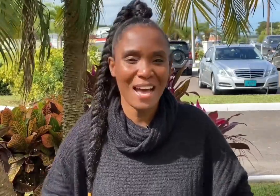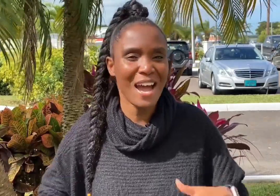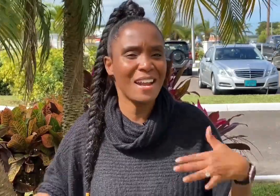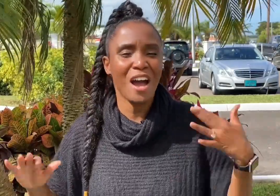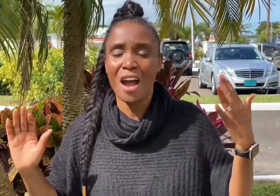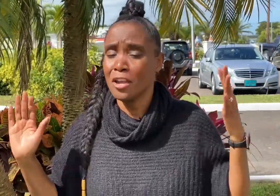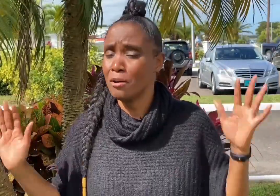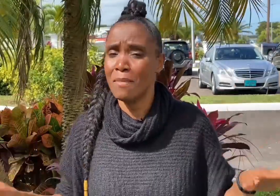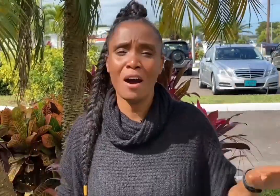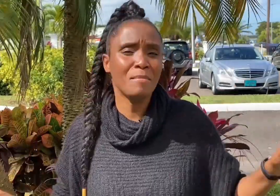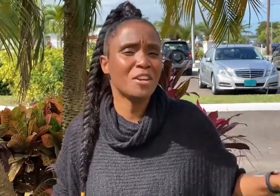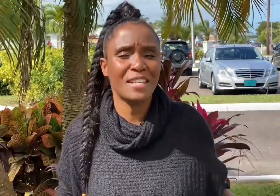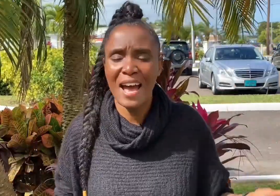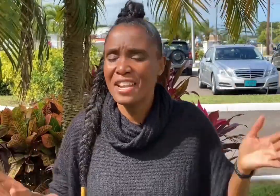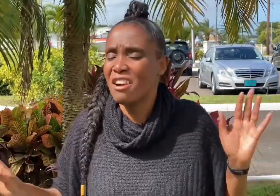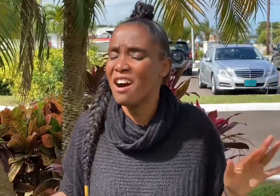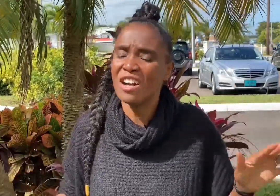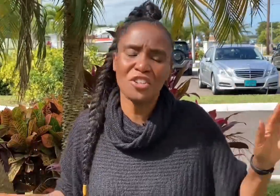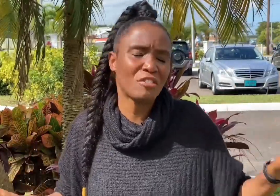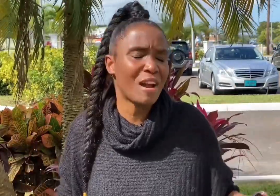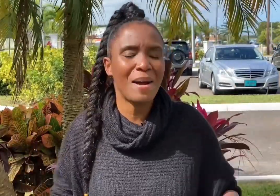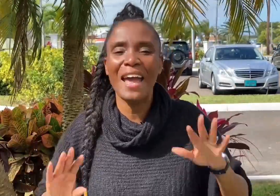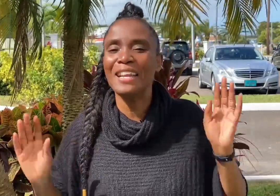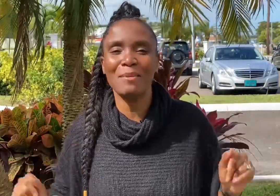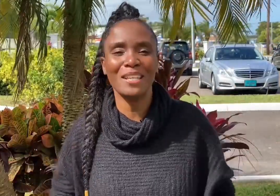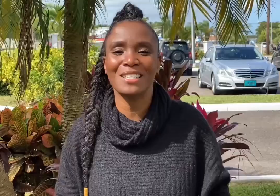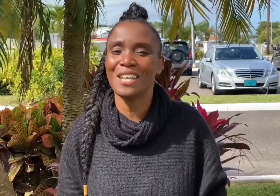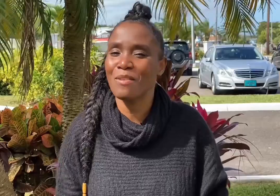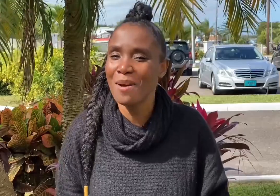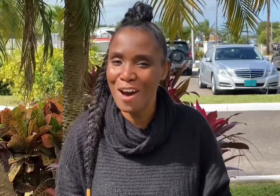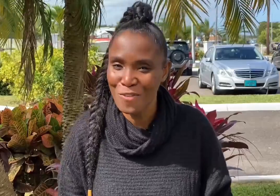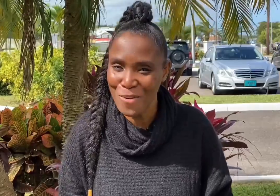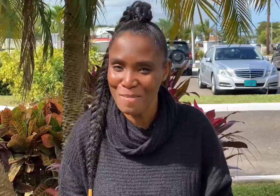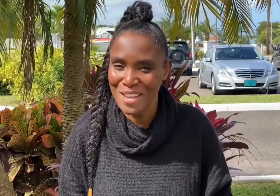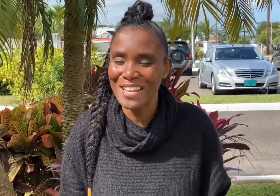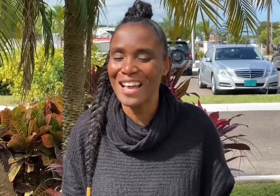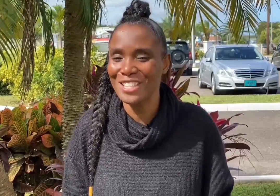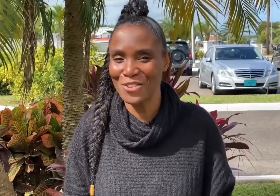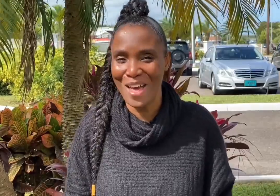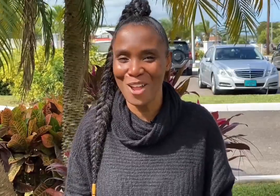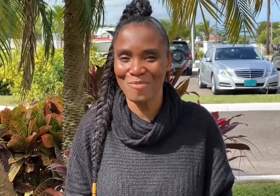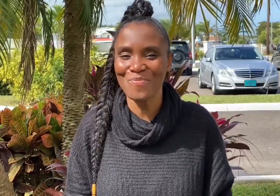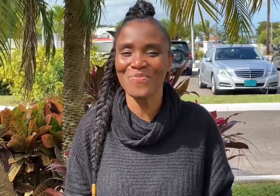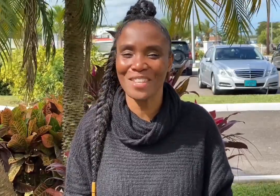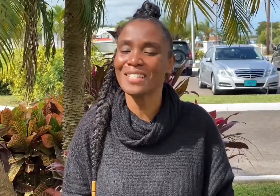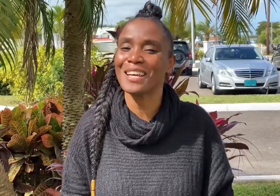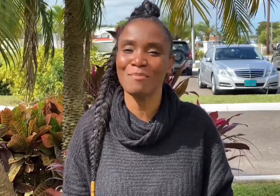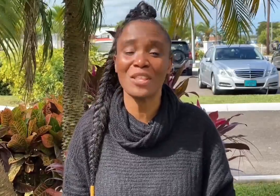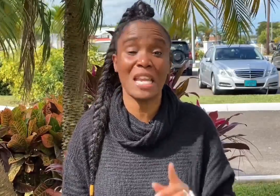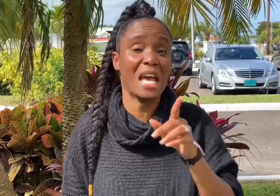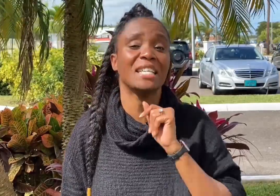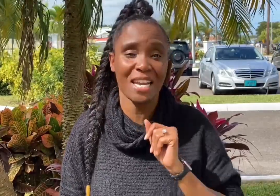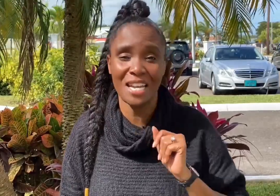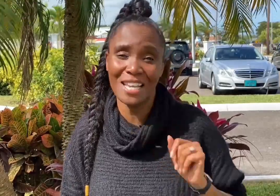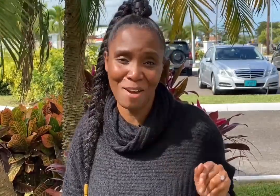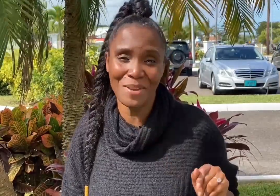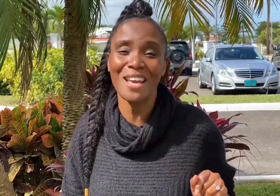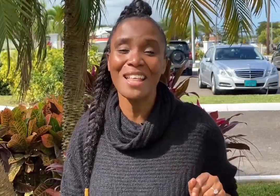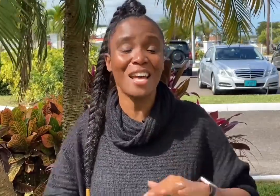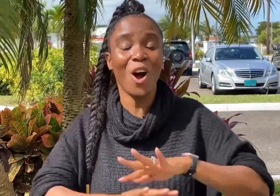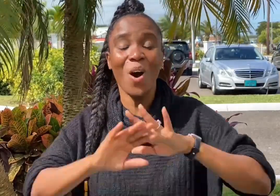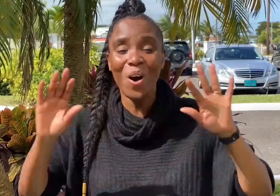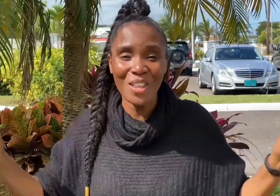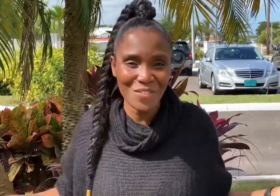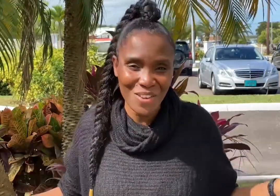sitting beside your mom, your dad, your aunt, your grandma, anybody, just give them a hug for me. Yes, do that. Just let them know that Auntie Kay is